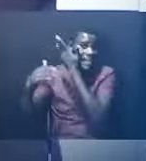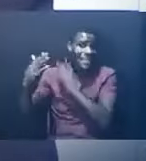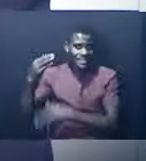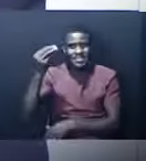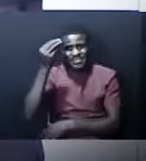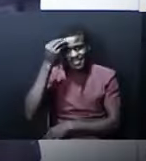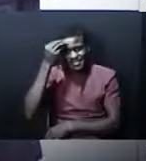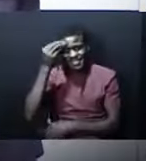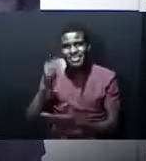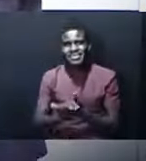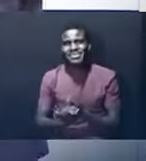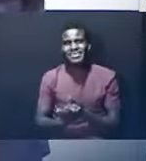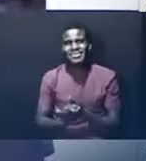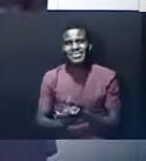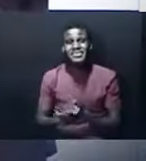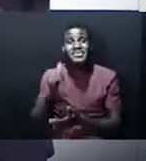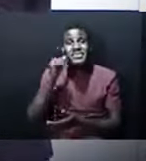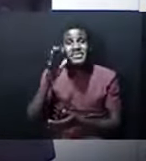He said,